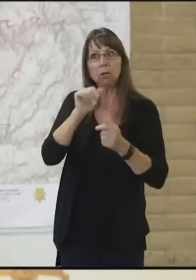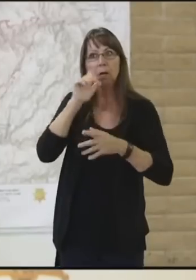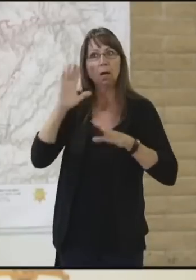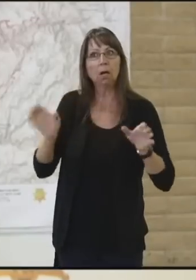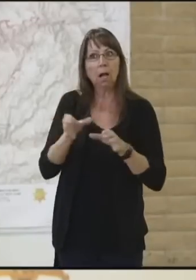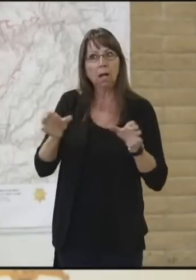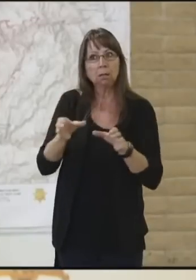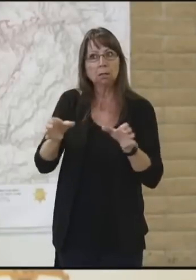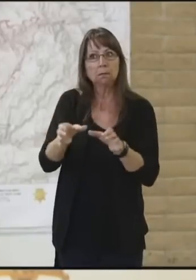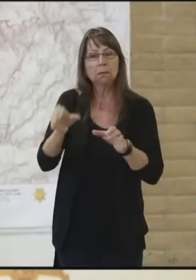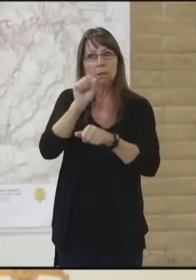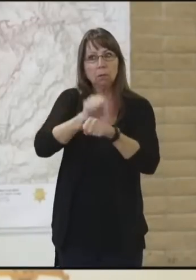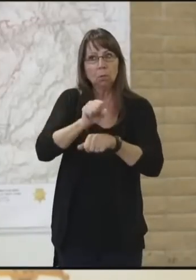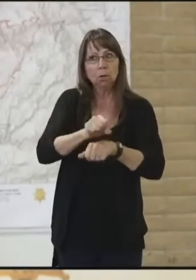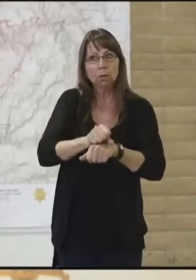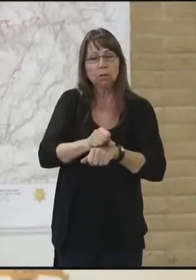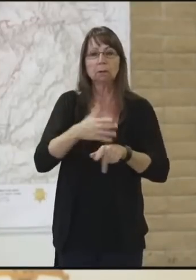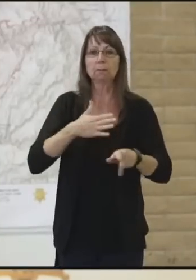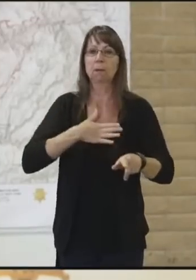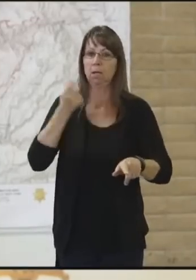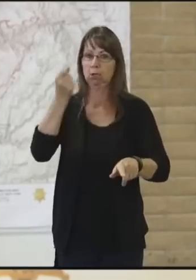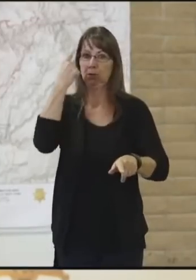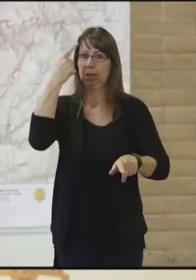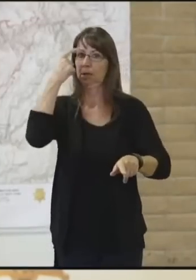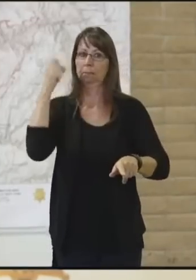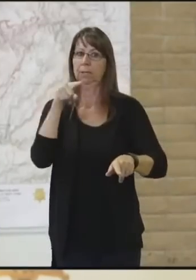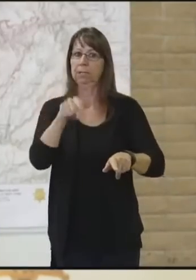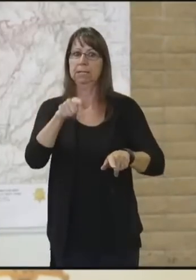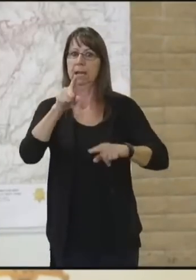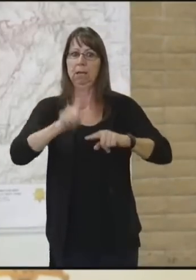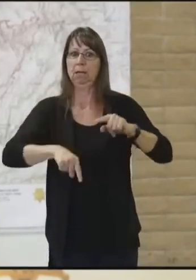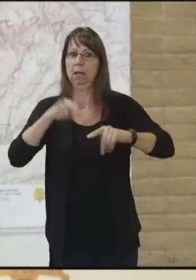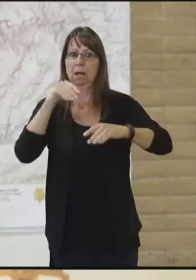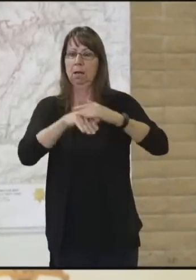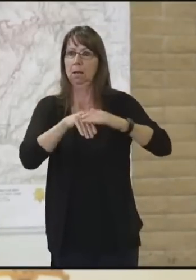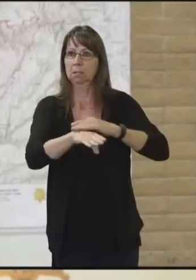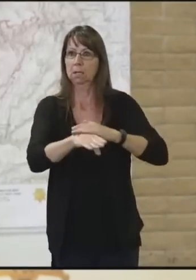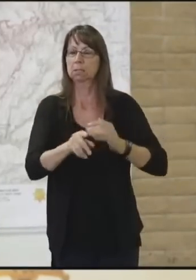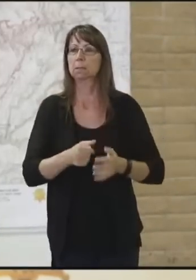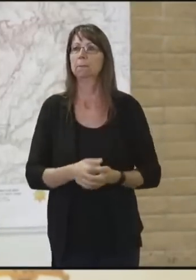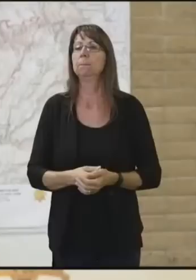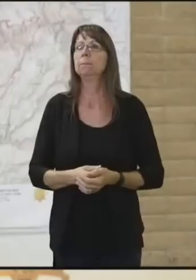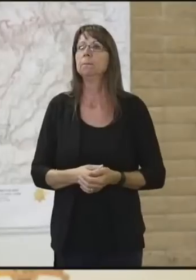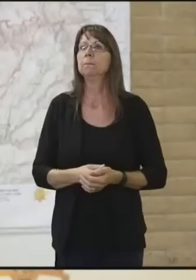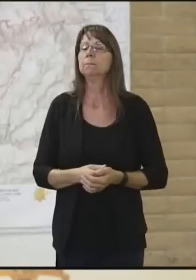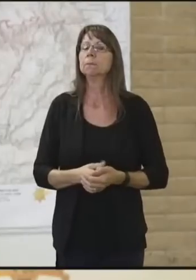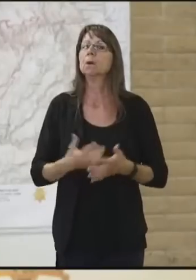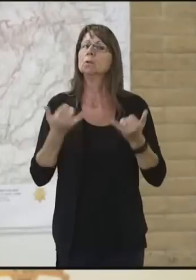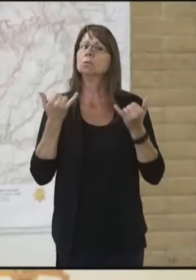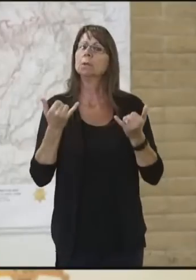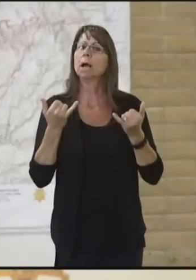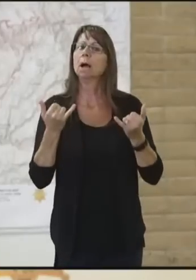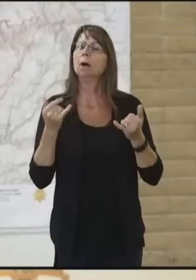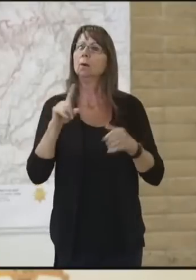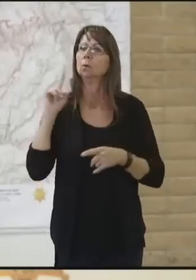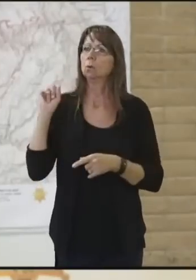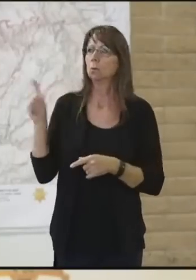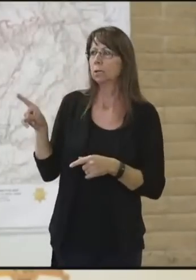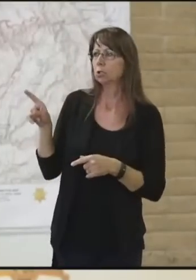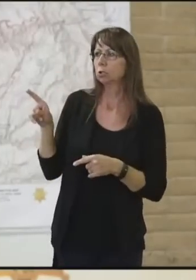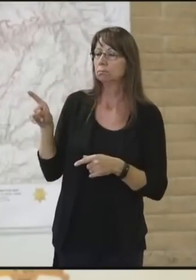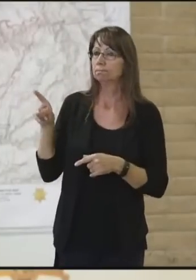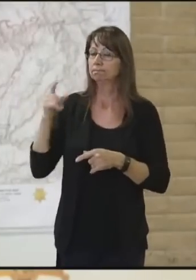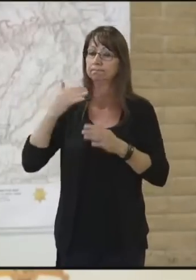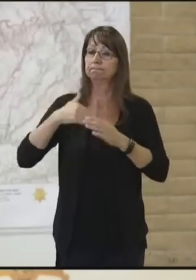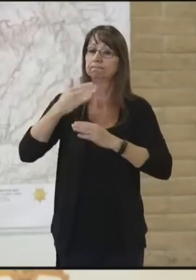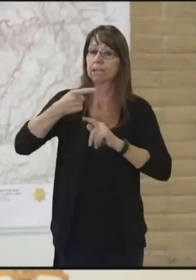the youth of the fire season, here's my question, what is the concern about the next month